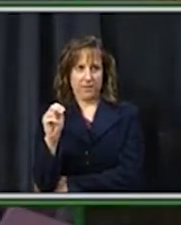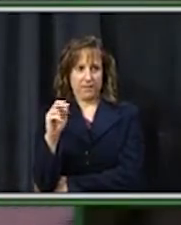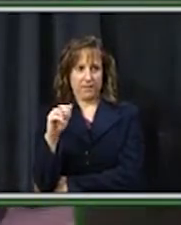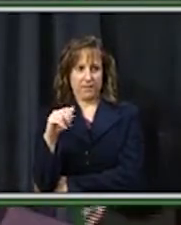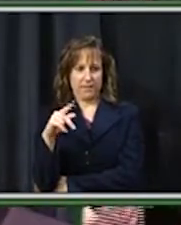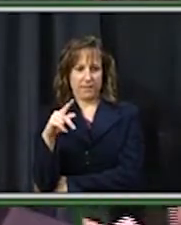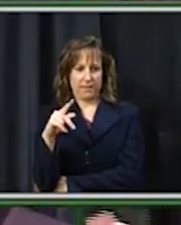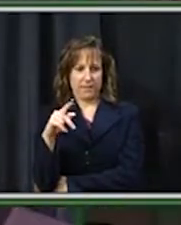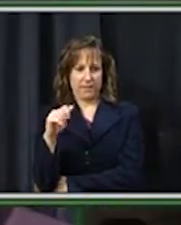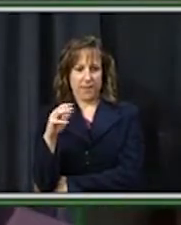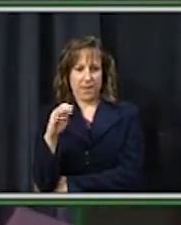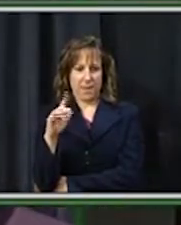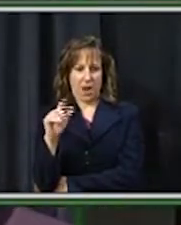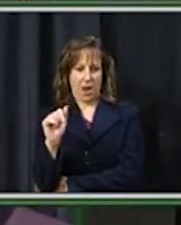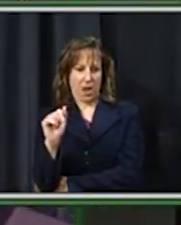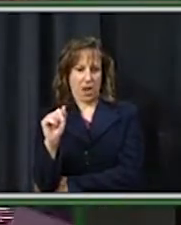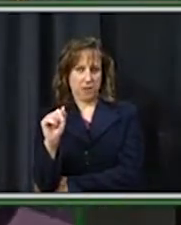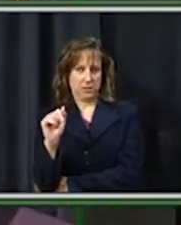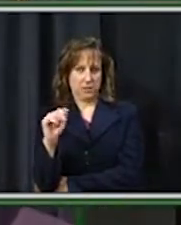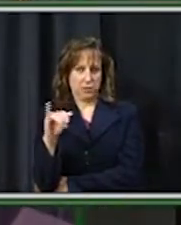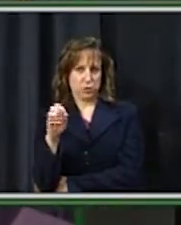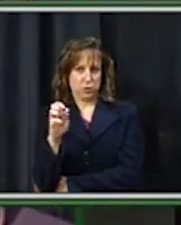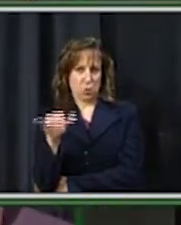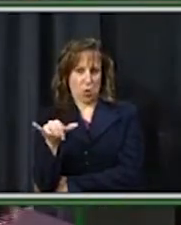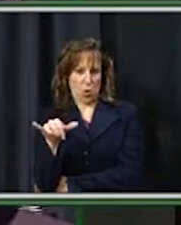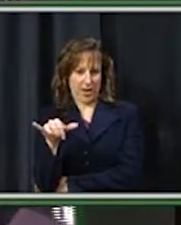Pamela Joy Palacio.